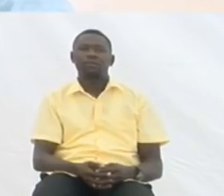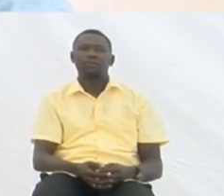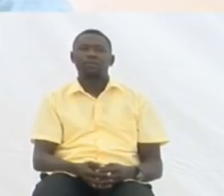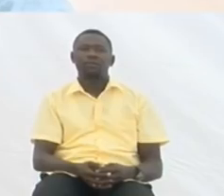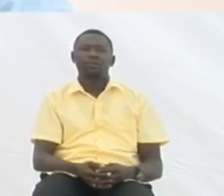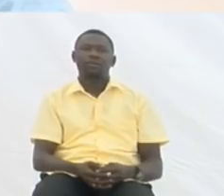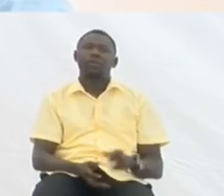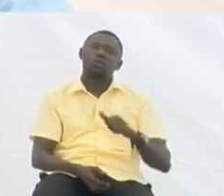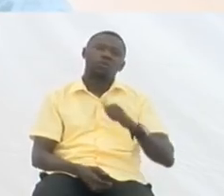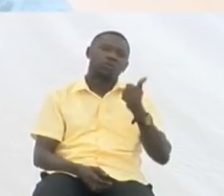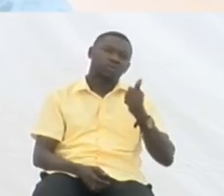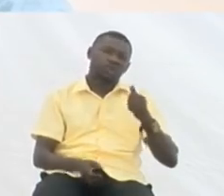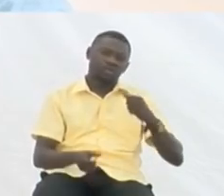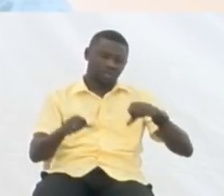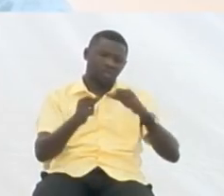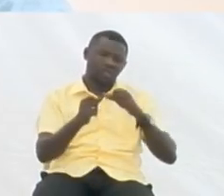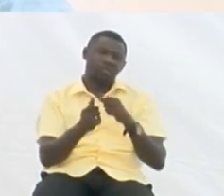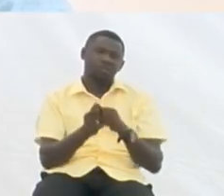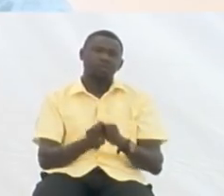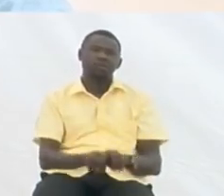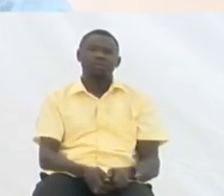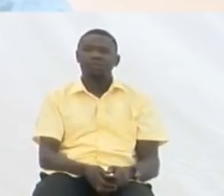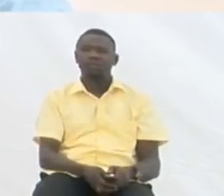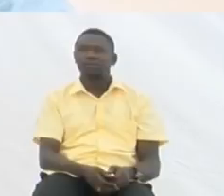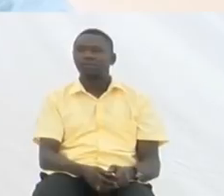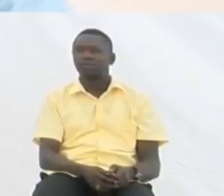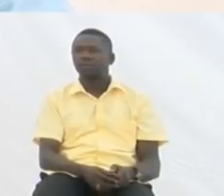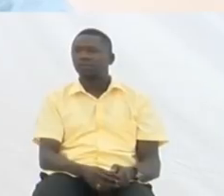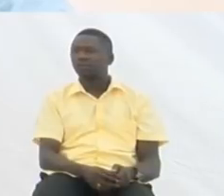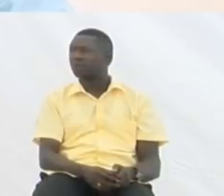There's also another aspect to it